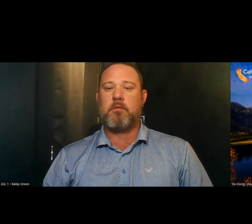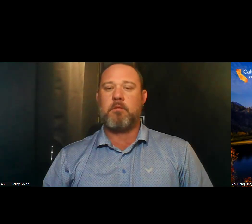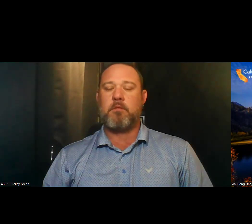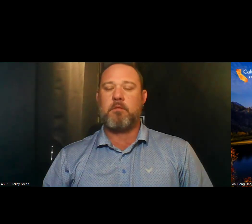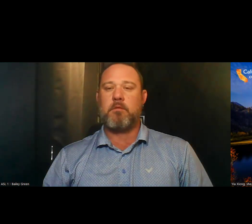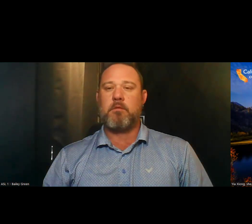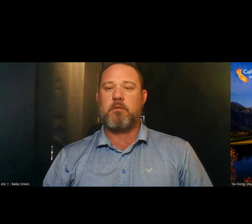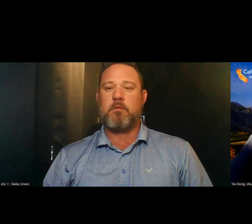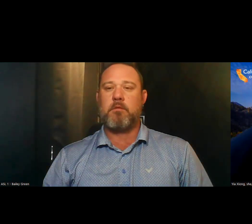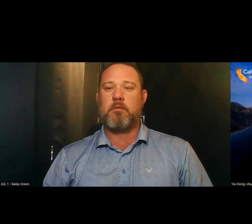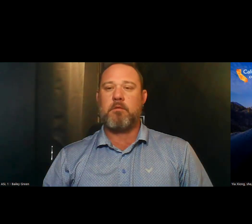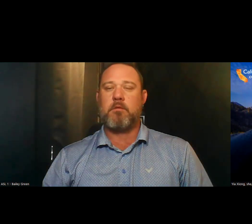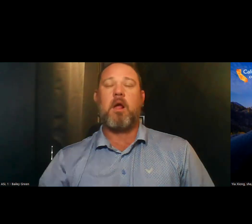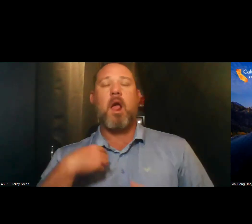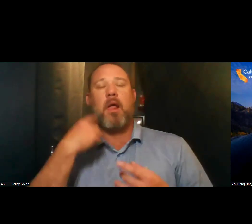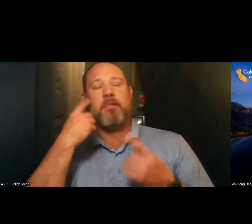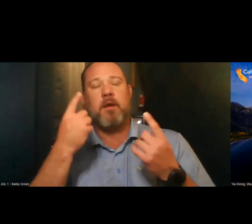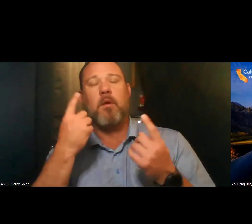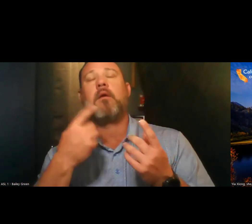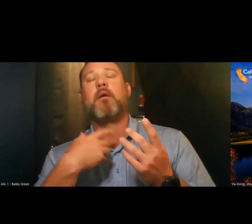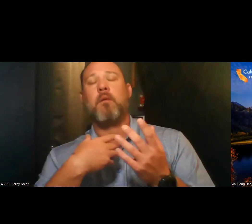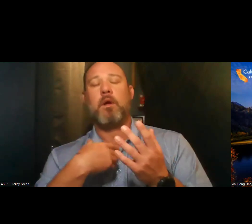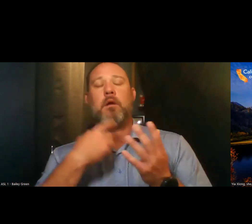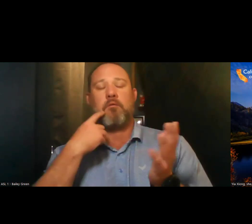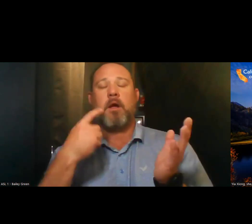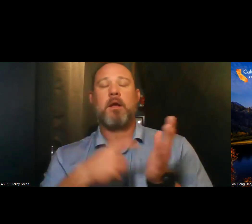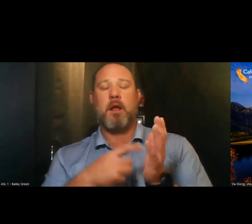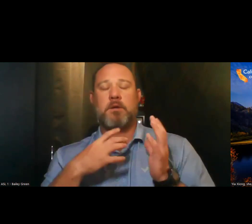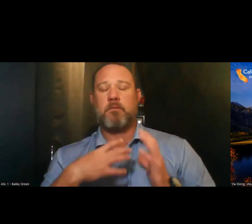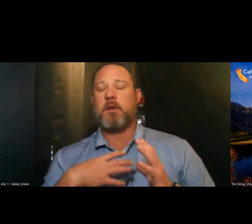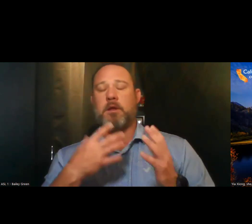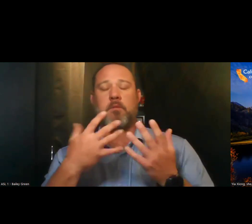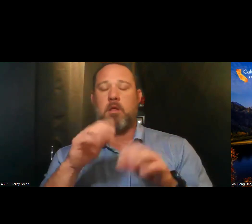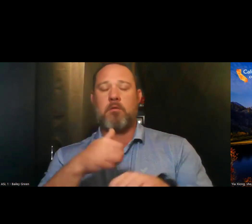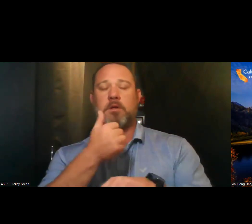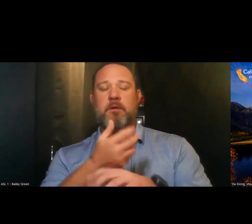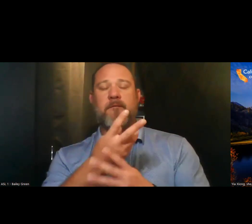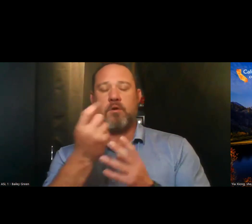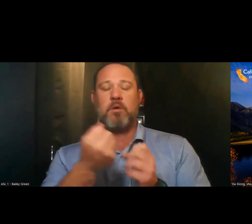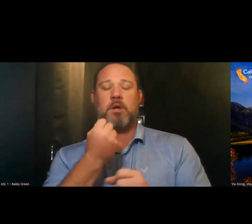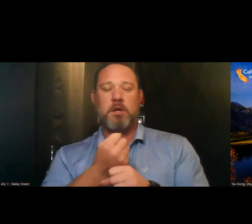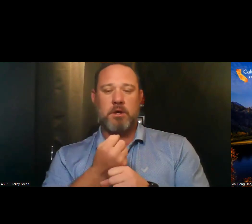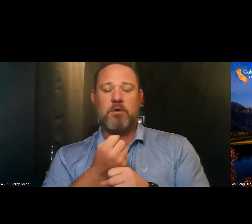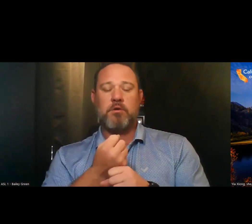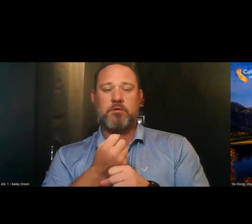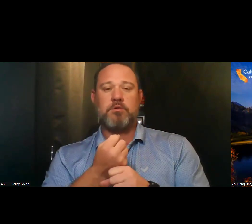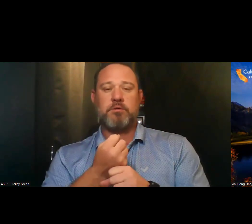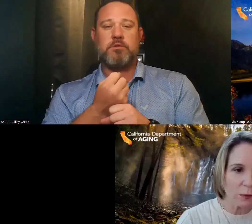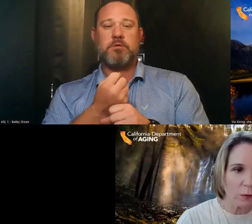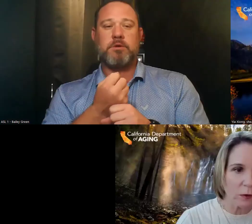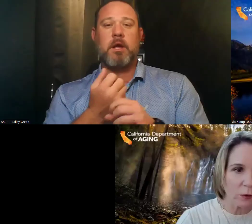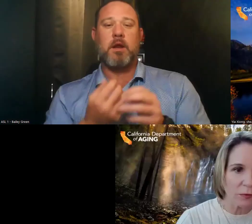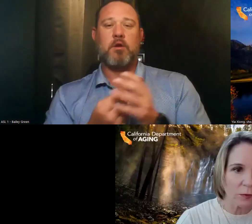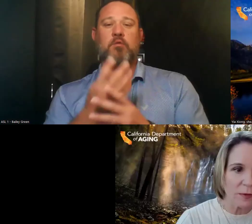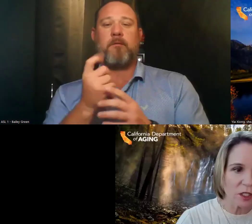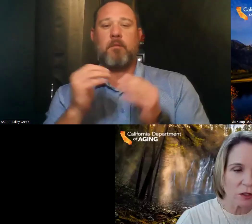I think the one thing is we recognize that, this committee's been in existence for a few years now, and it evolved from the equity